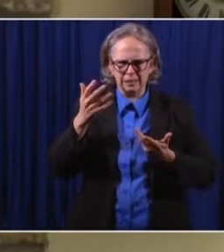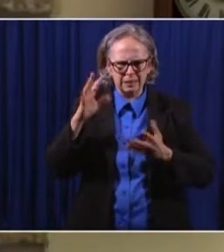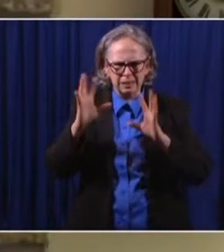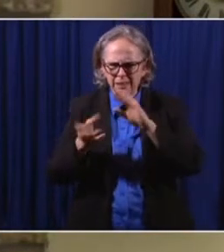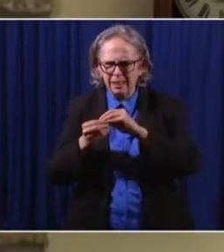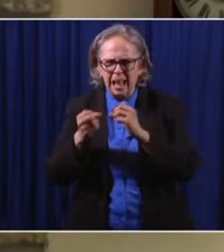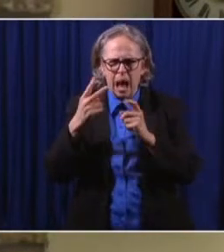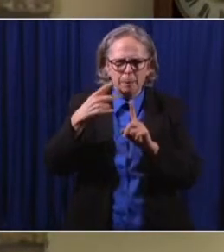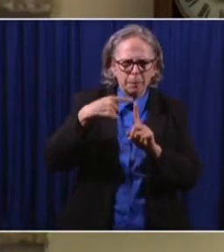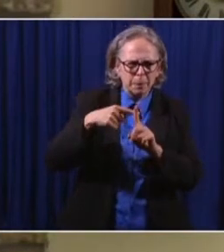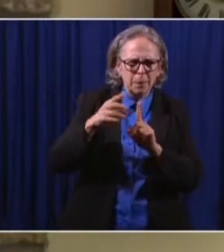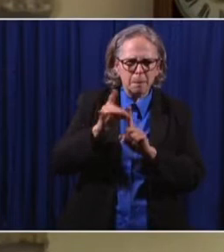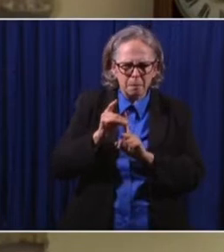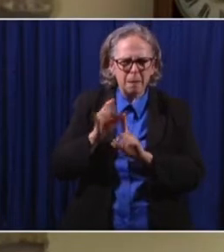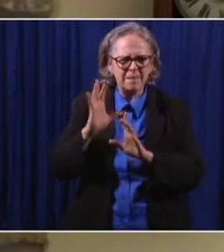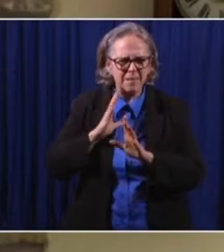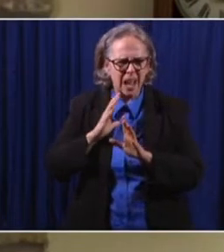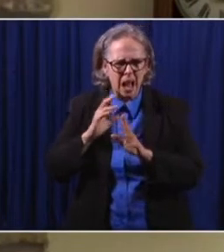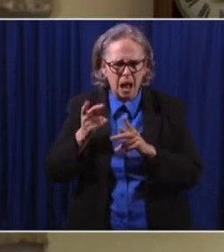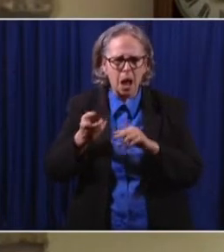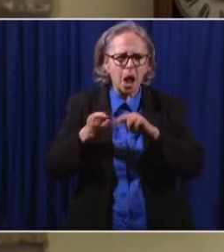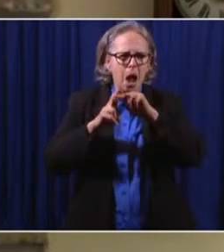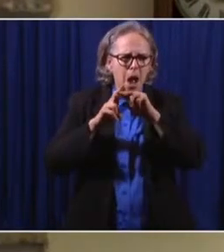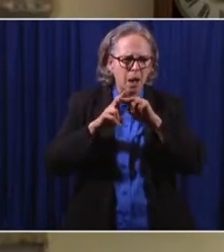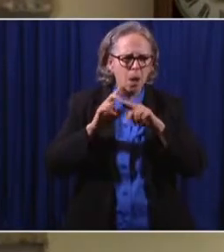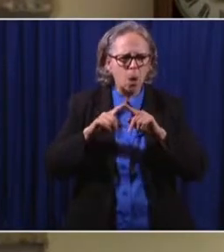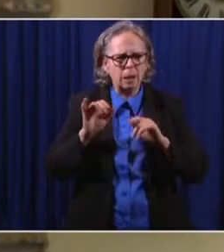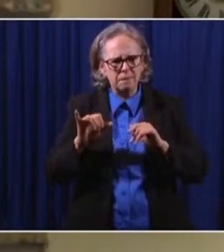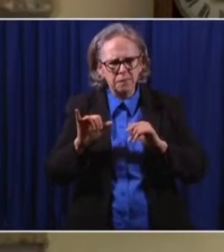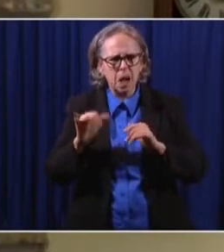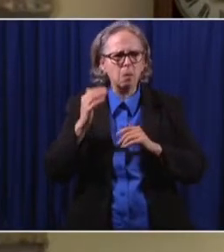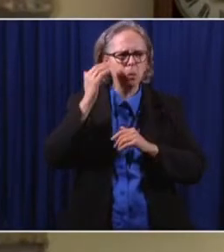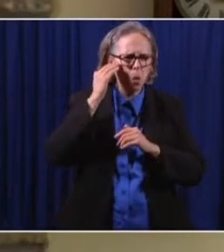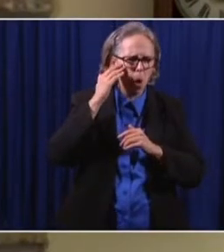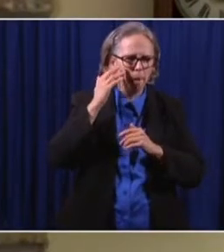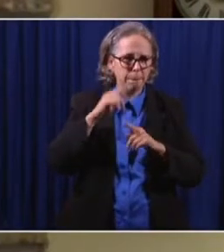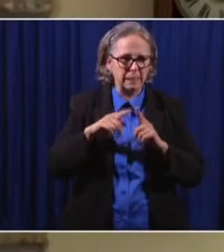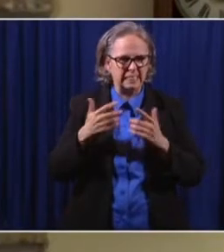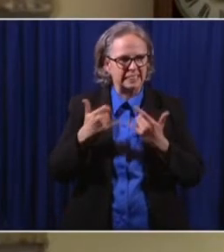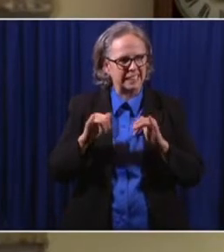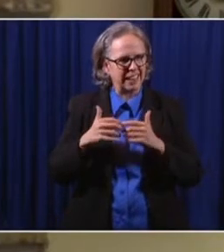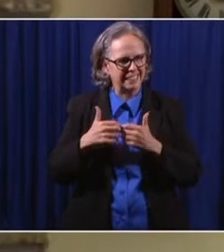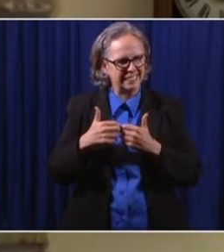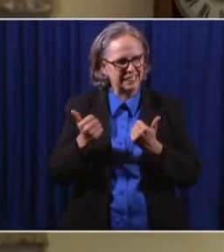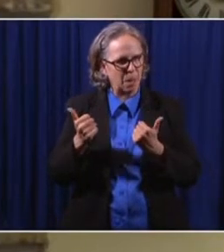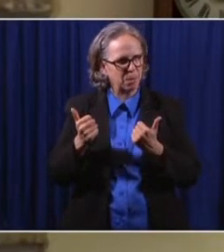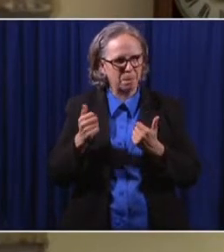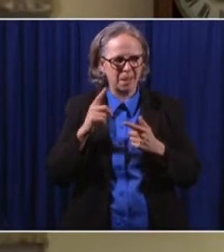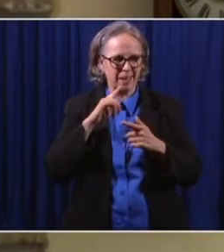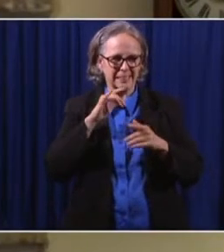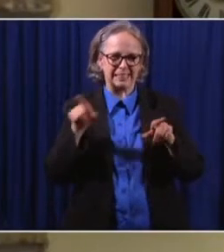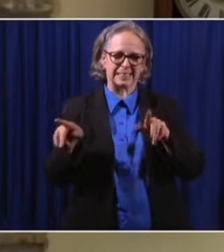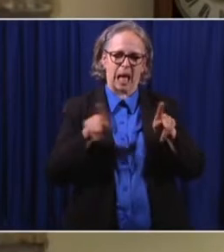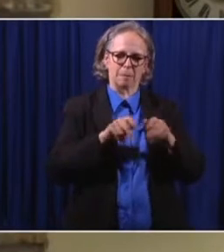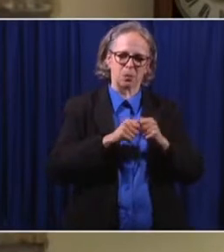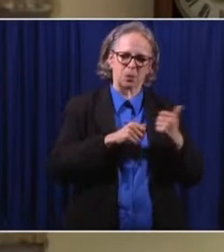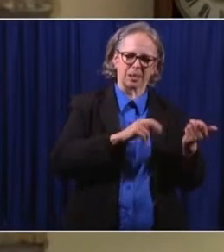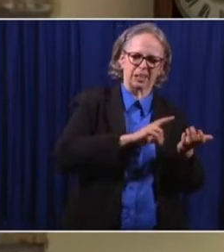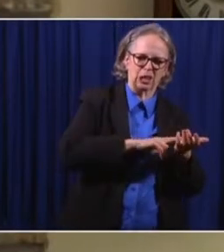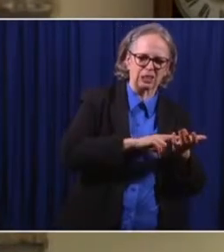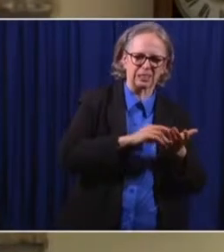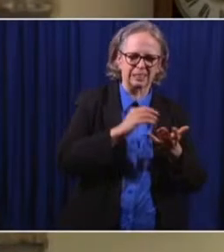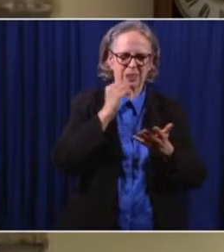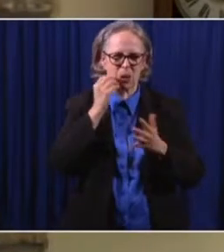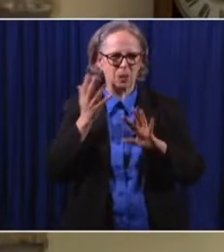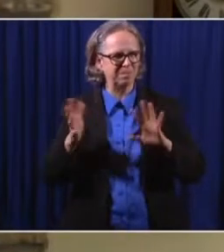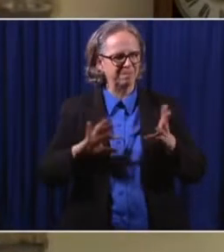those numbers are showing up in your numbers, so you know that those are separate. And anybody could do that. I mean, anybody picking up the paper in Dayton can figure